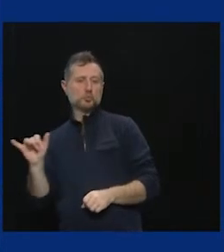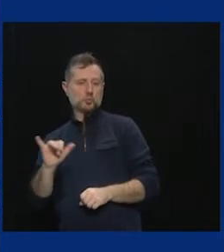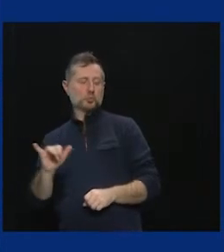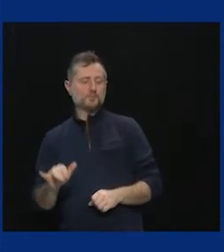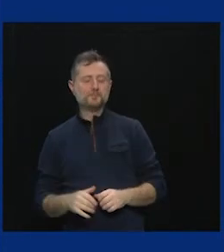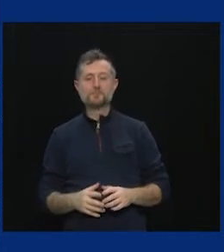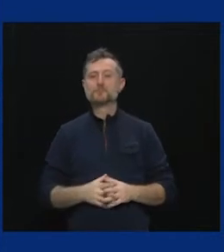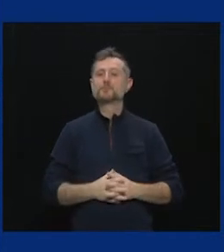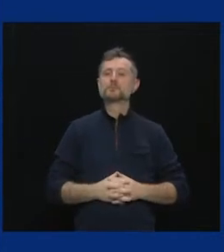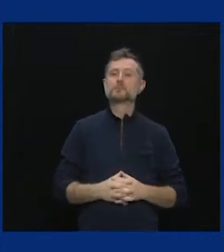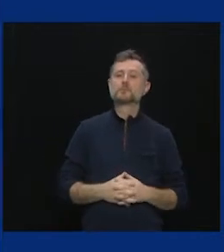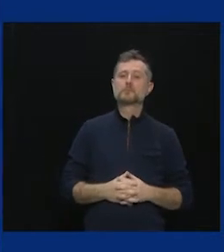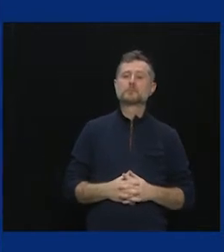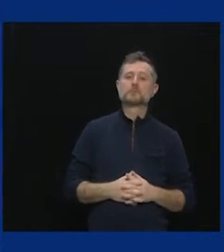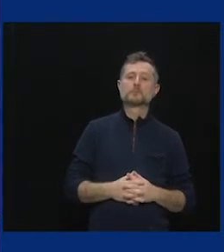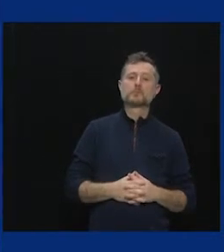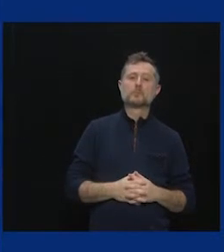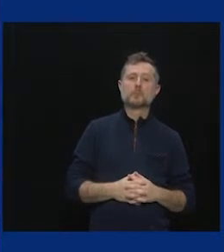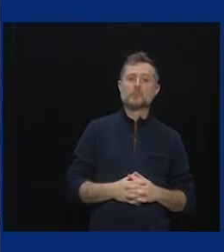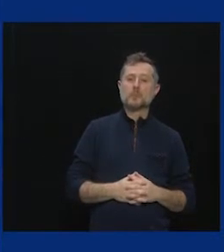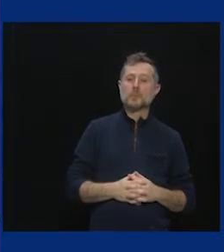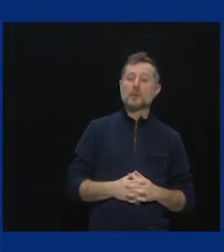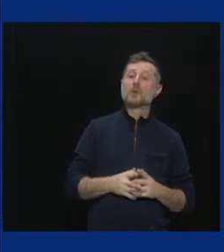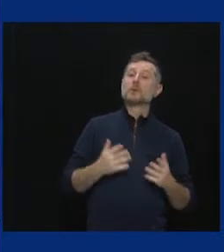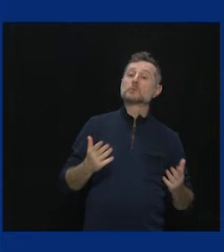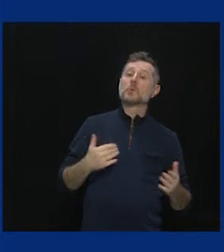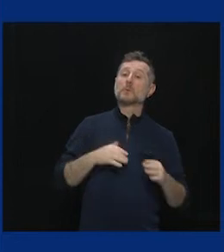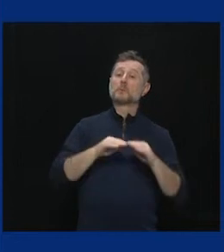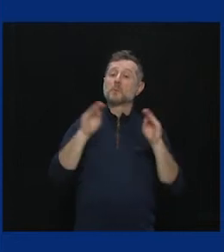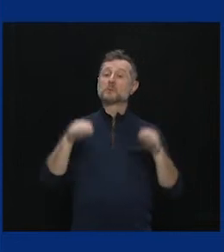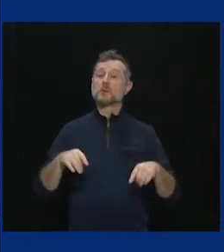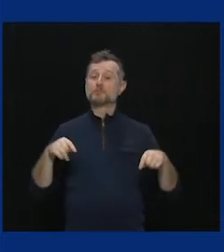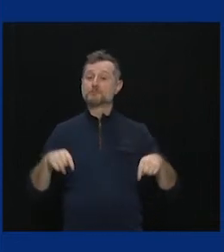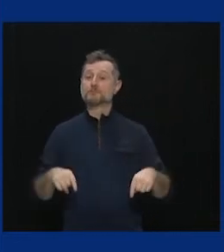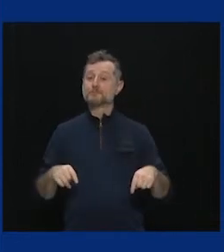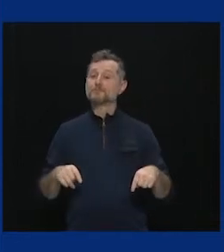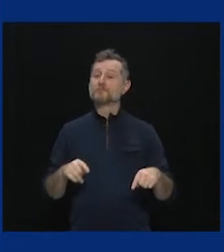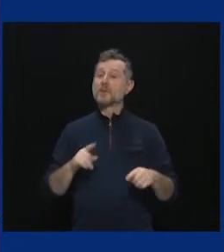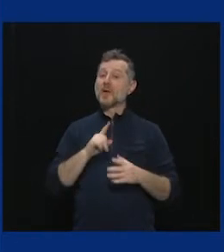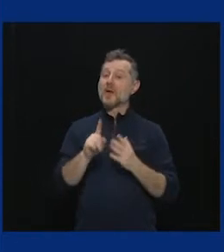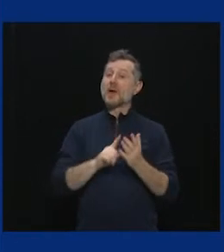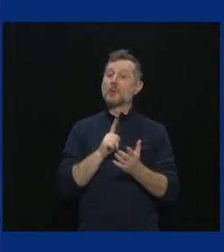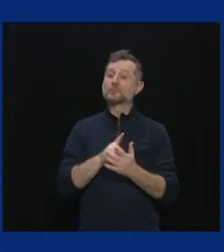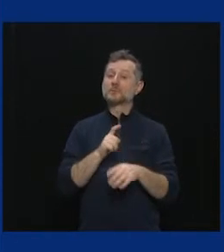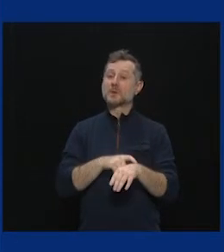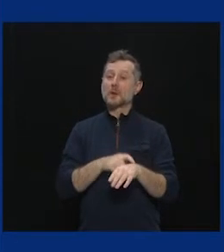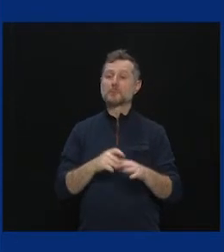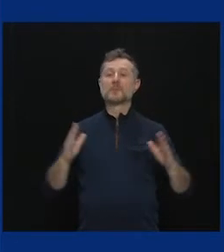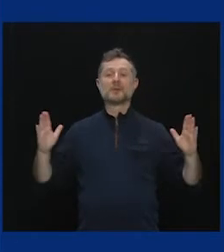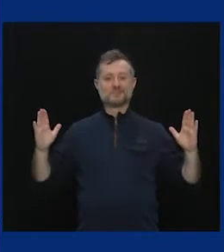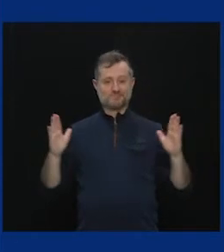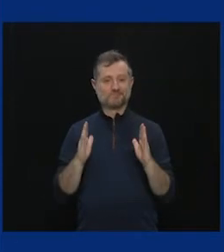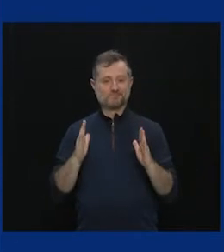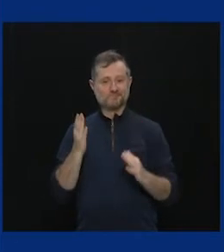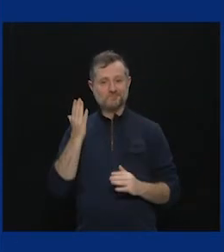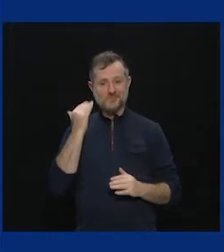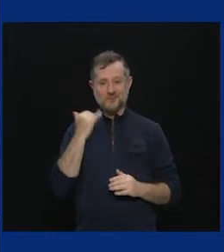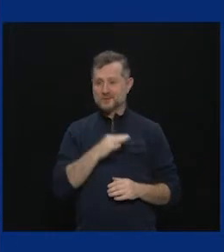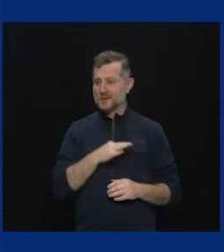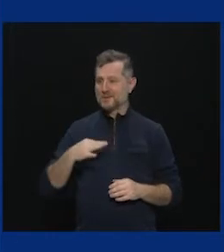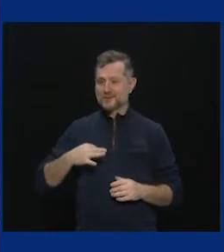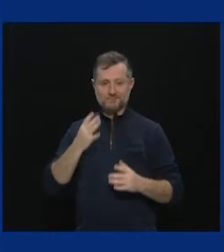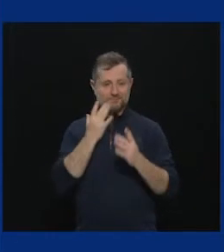So, to the museum that had to shorten their hours because they didn't have enough staff, for the business that isn't